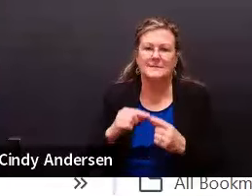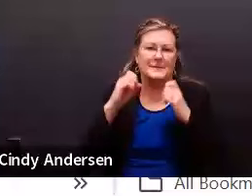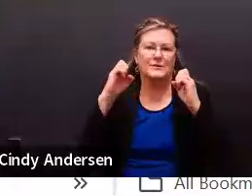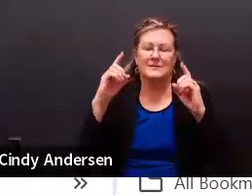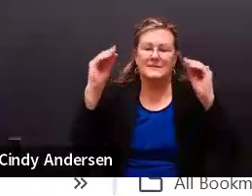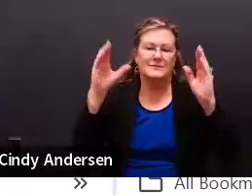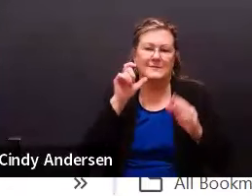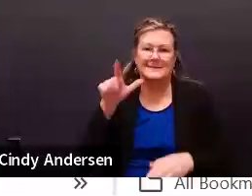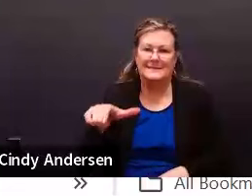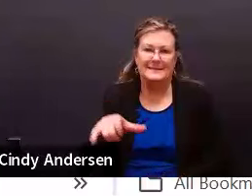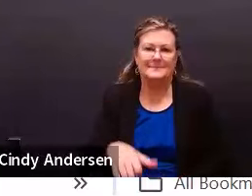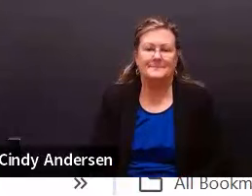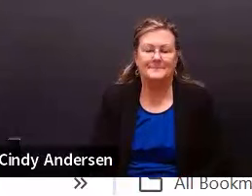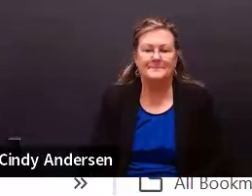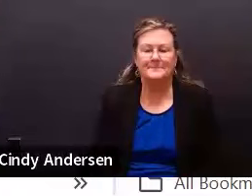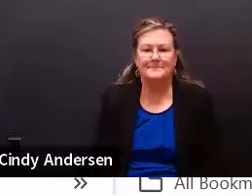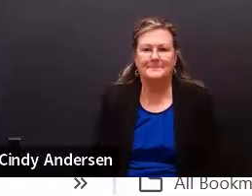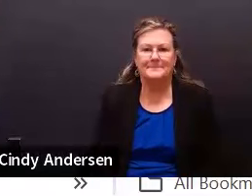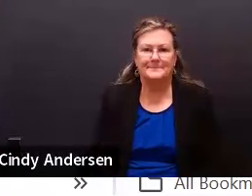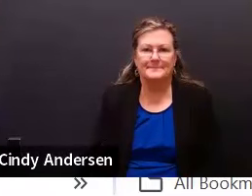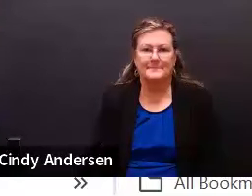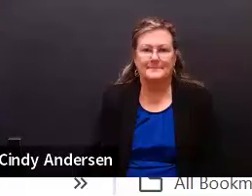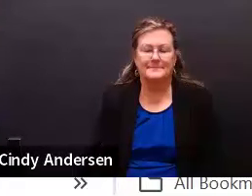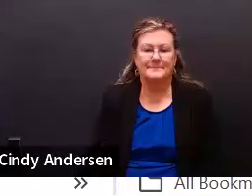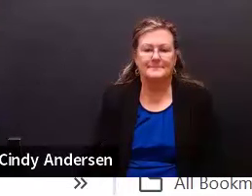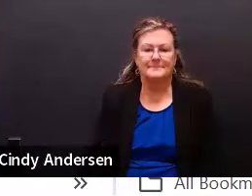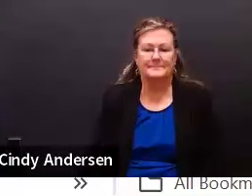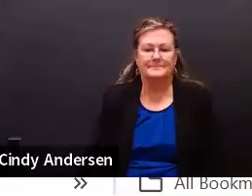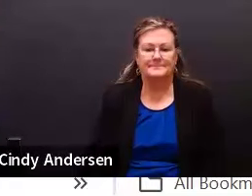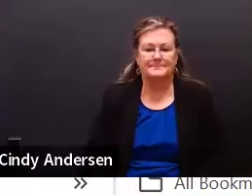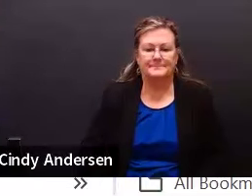that. Okay. So.